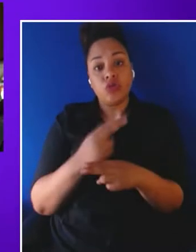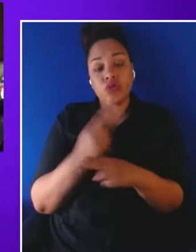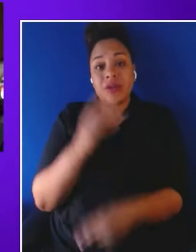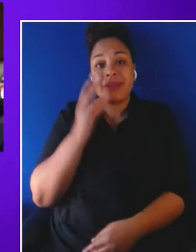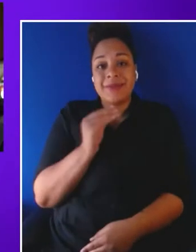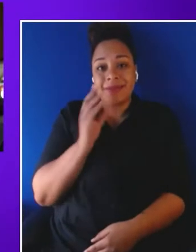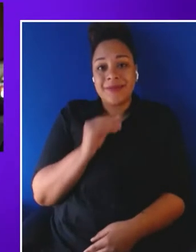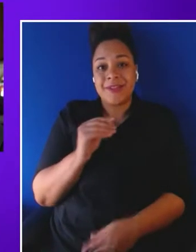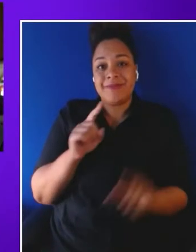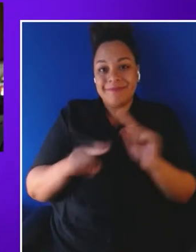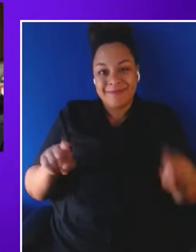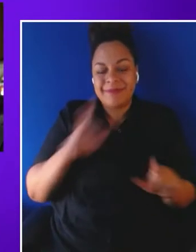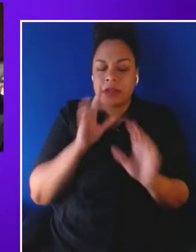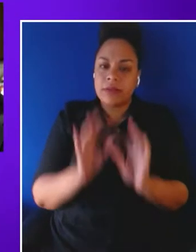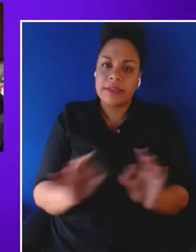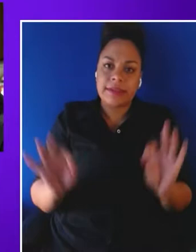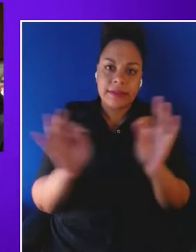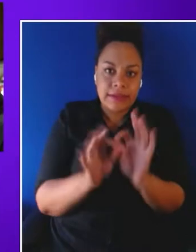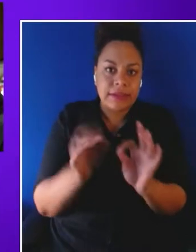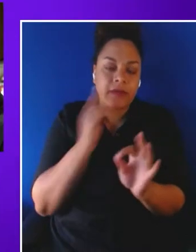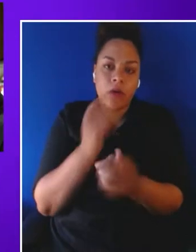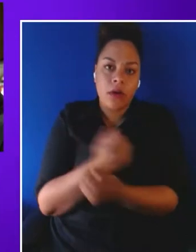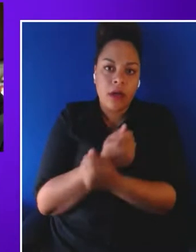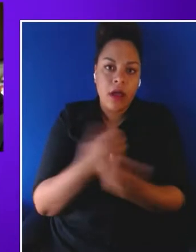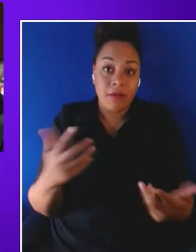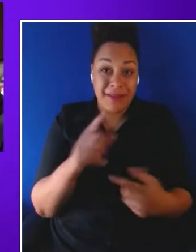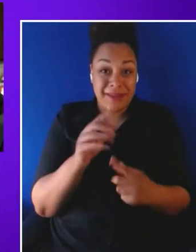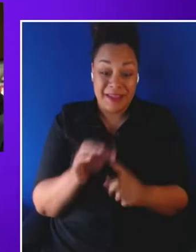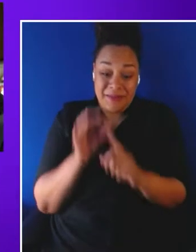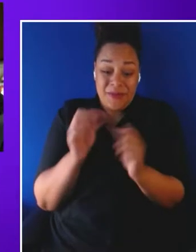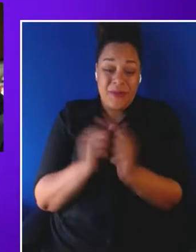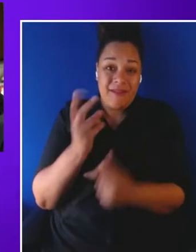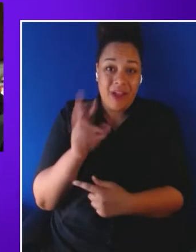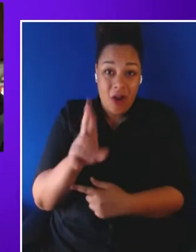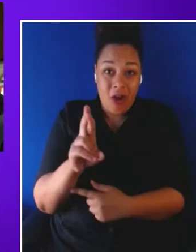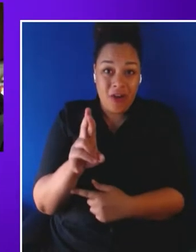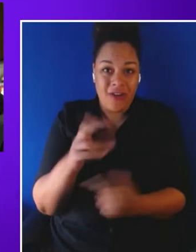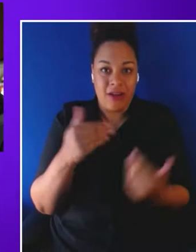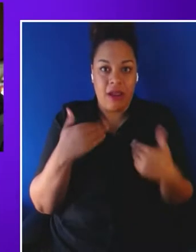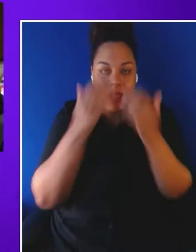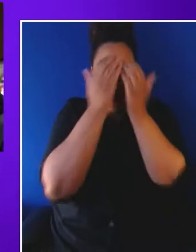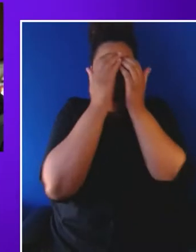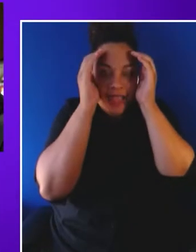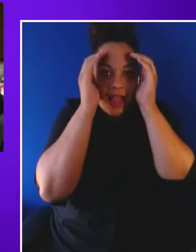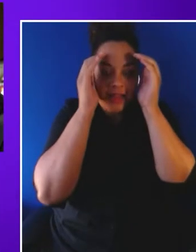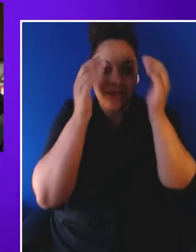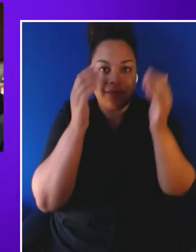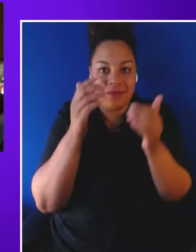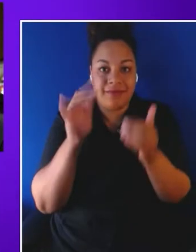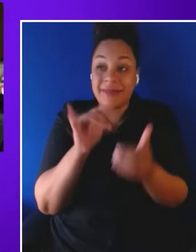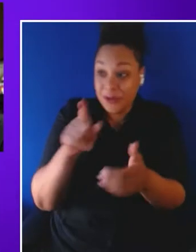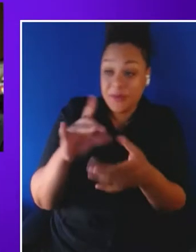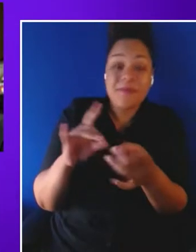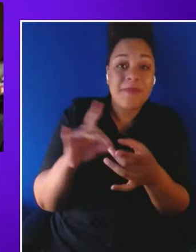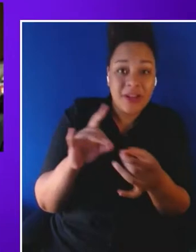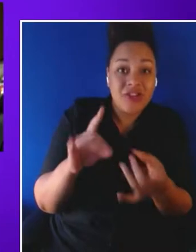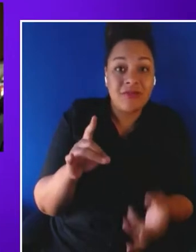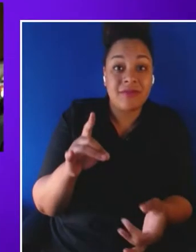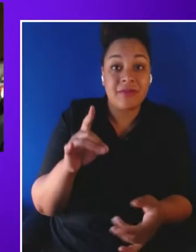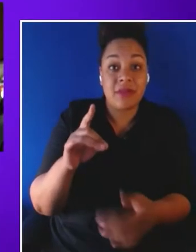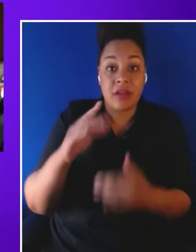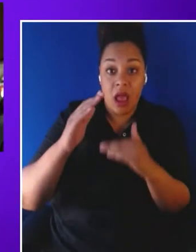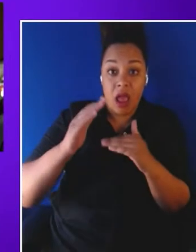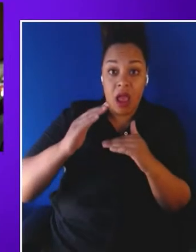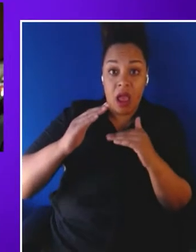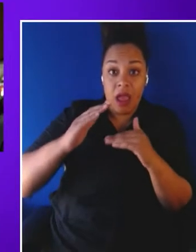for everything for this, when, especially with VR, where we put a headset on, like you mentioned, if you don't meet the height limitation, or if